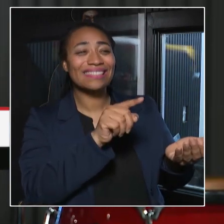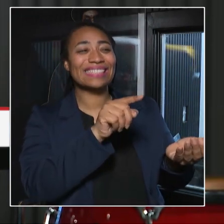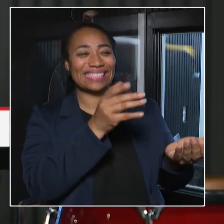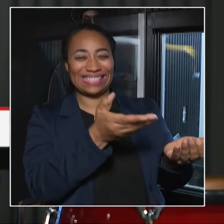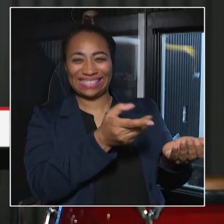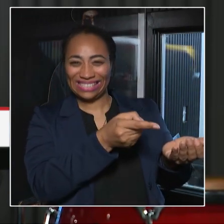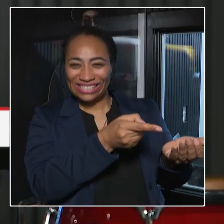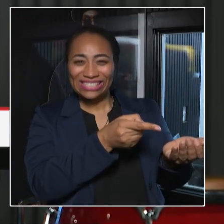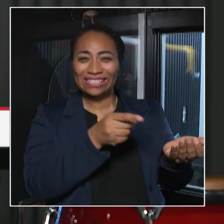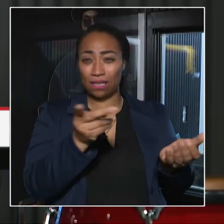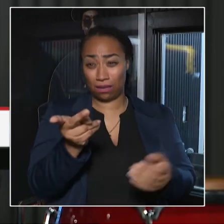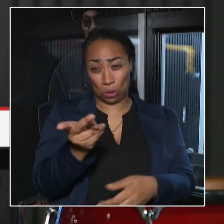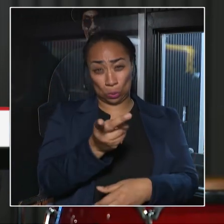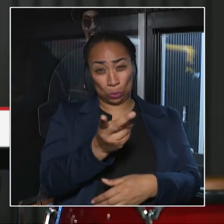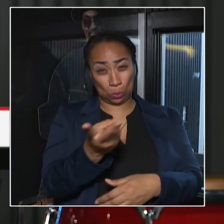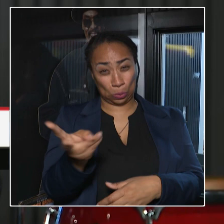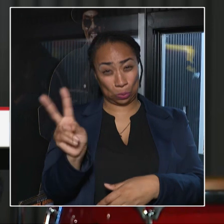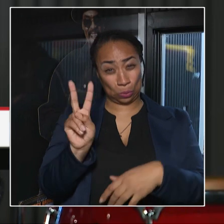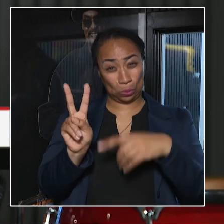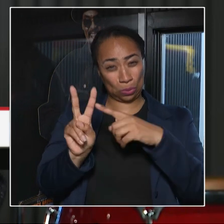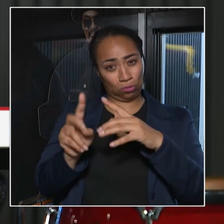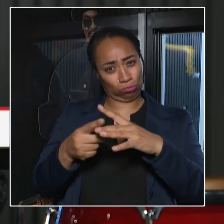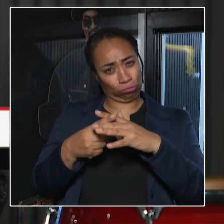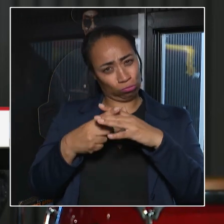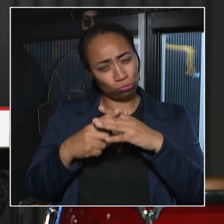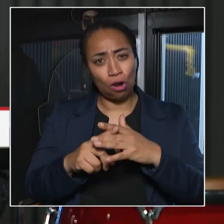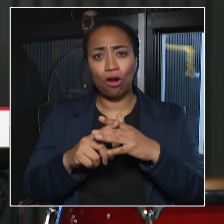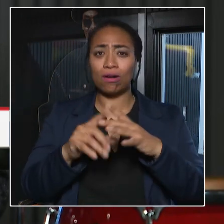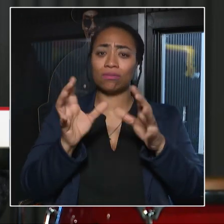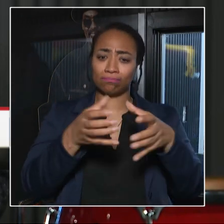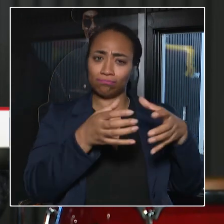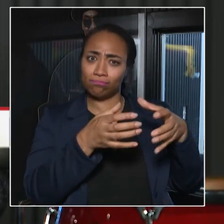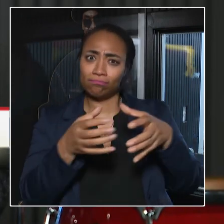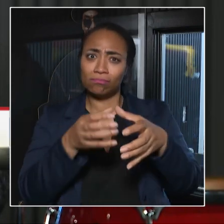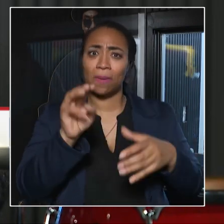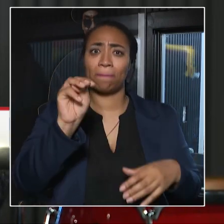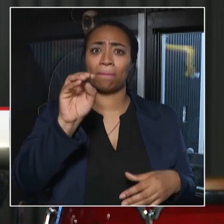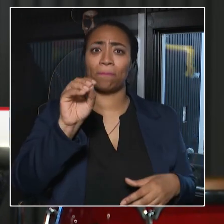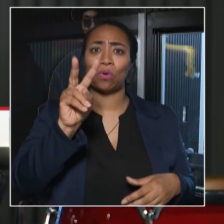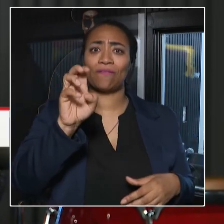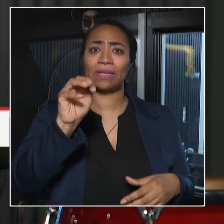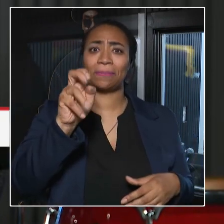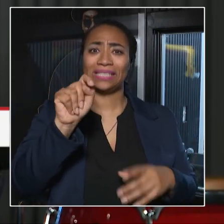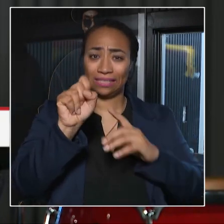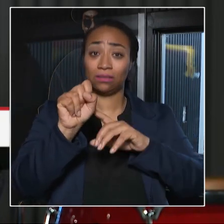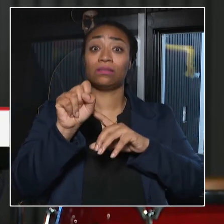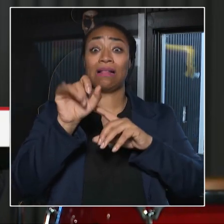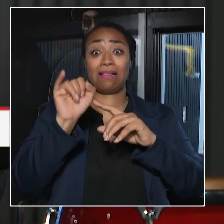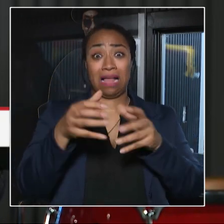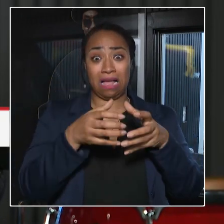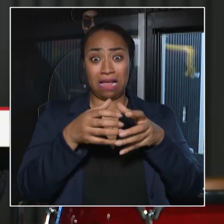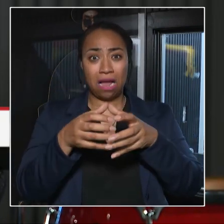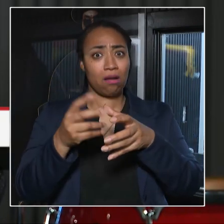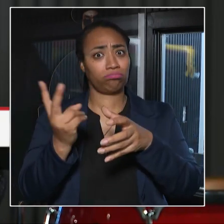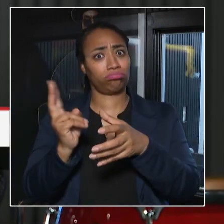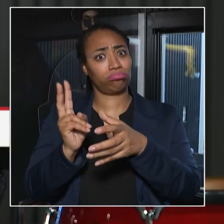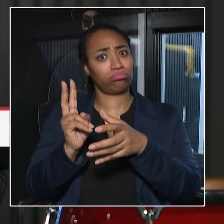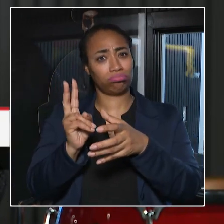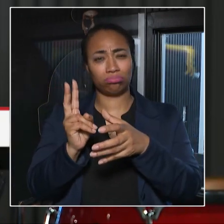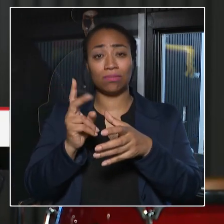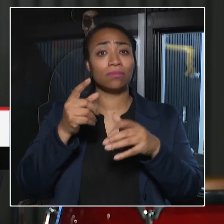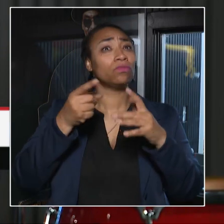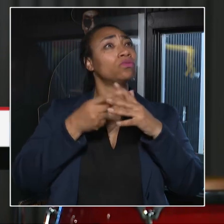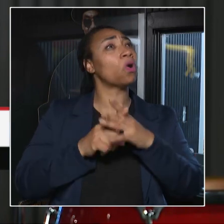when there was a attempt to mute go-go in a really